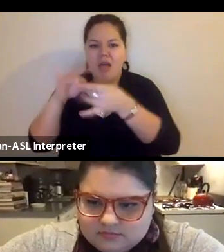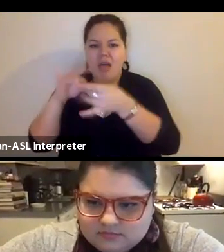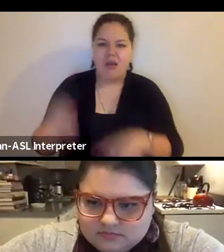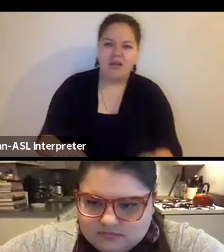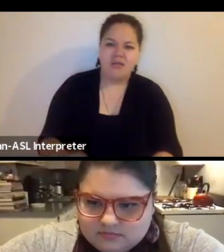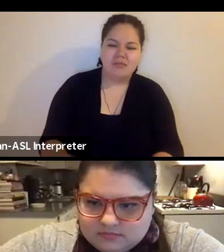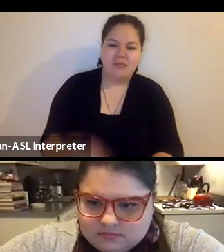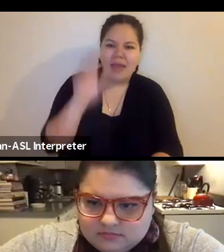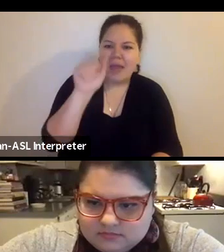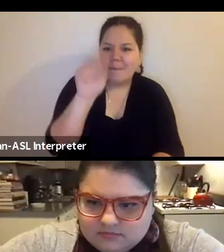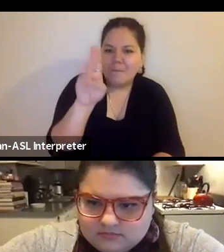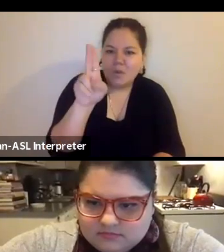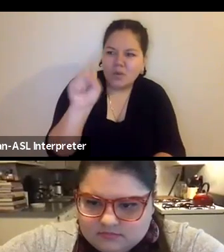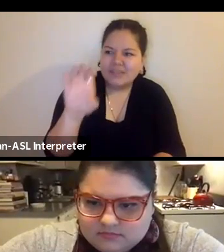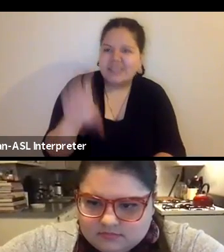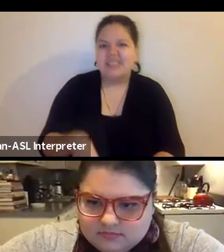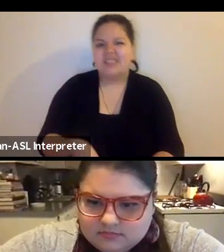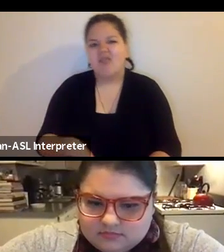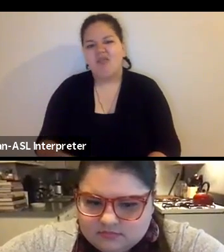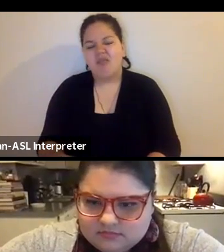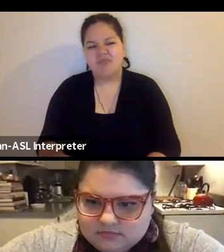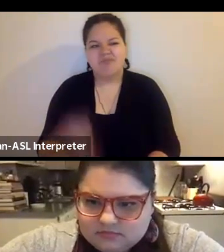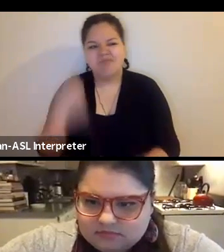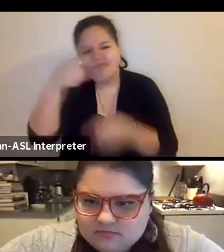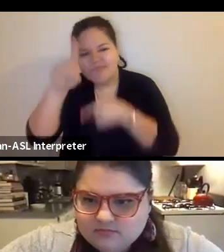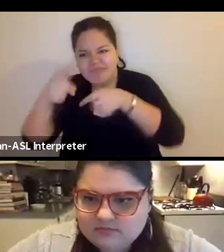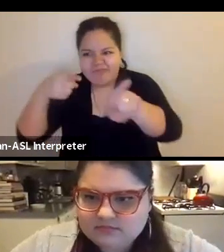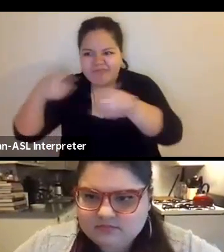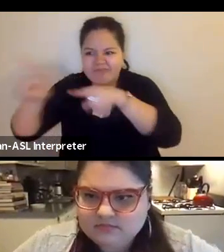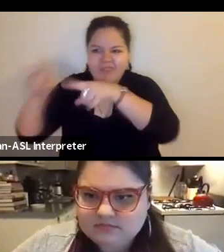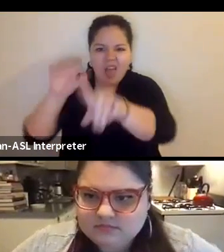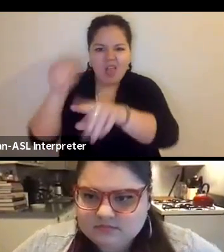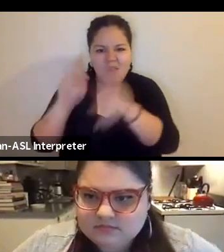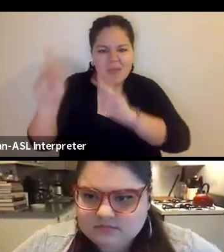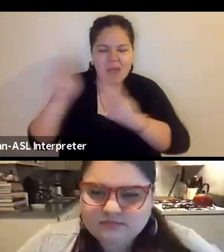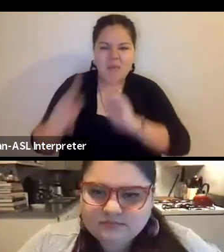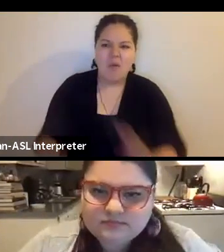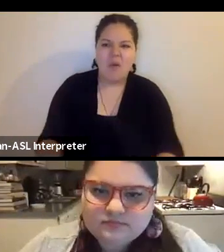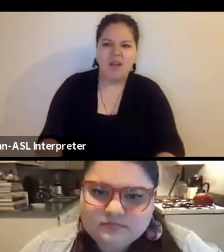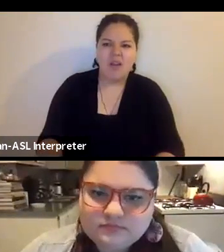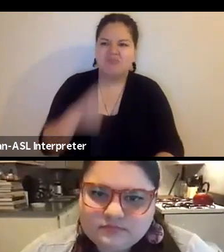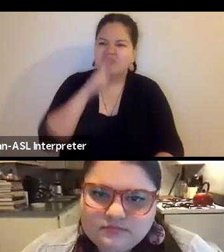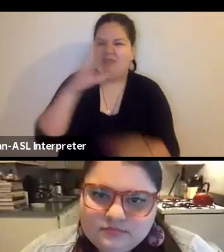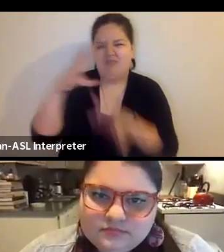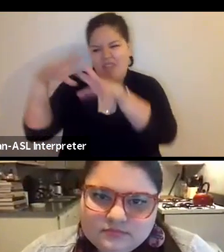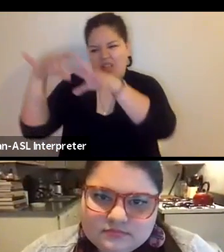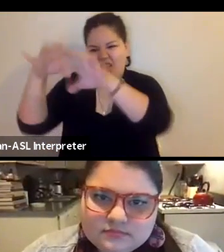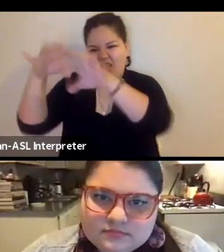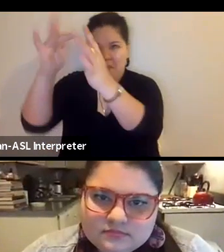abusing, trolling, what have you, taking up these spaces,